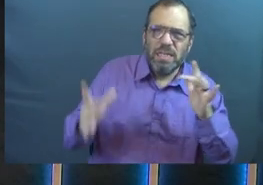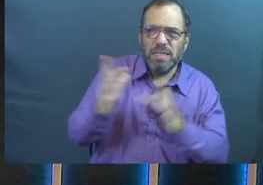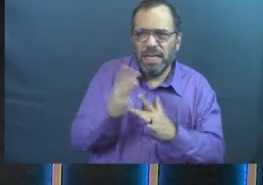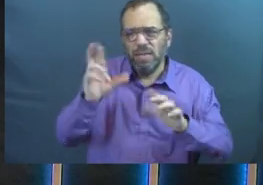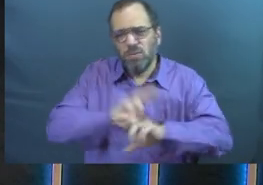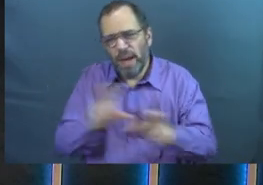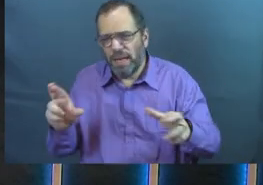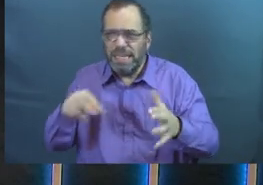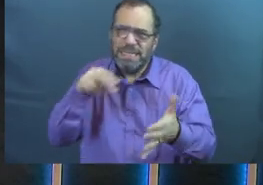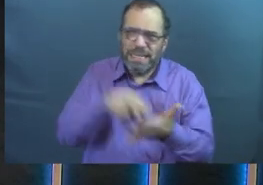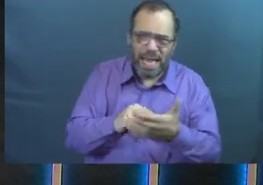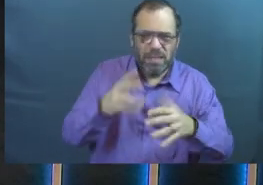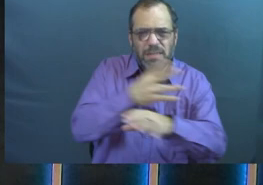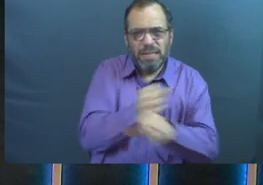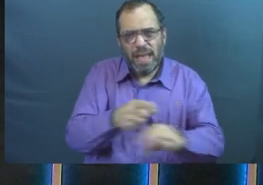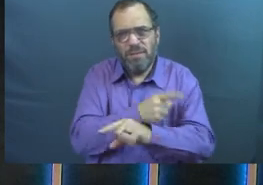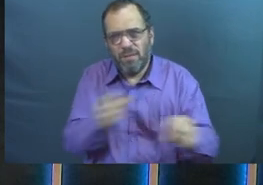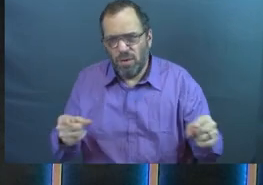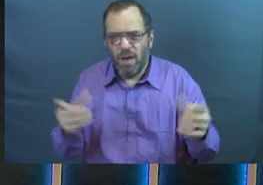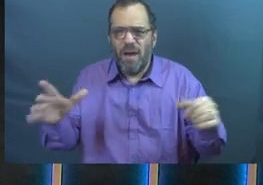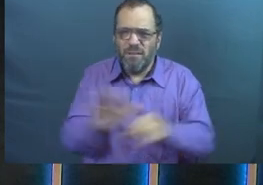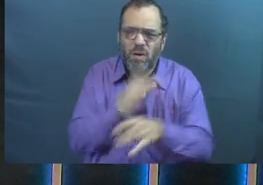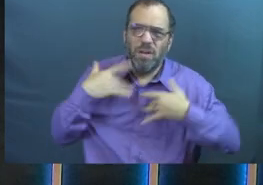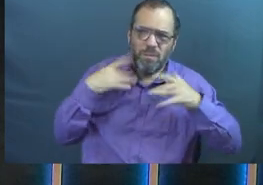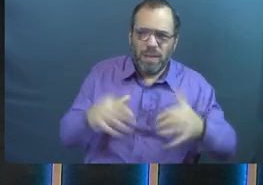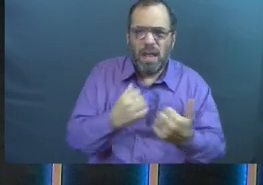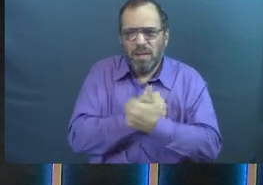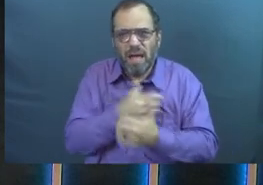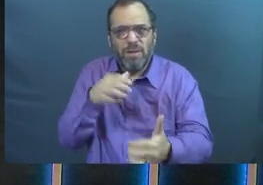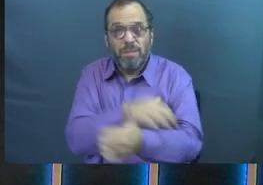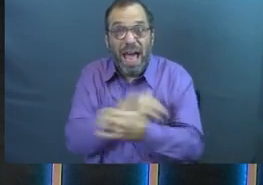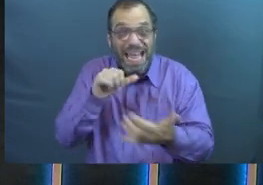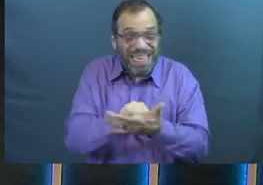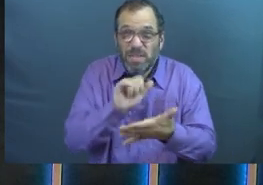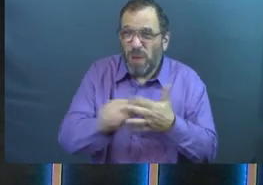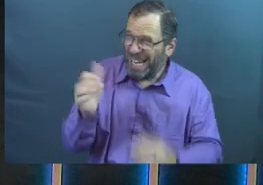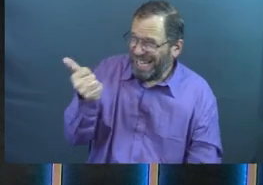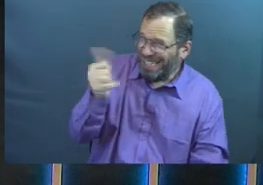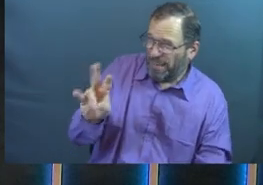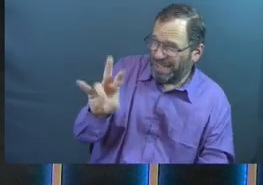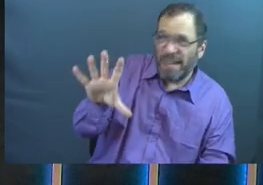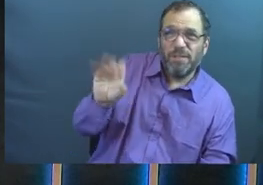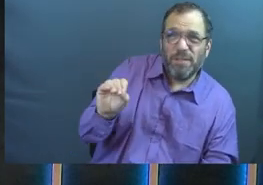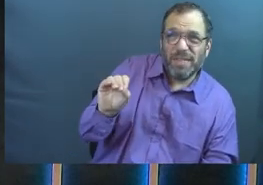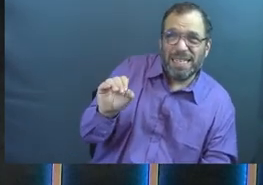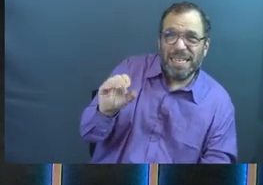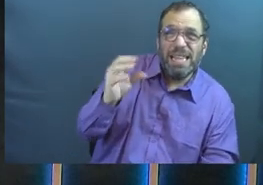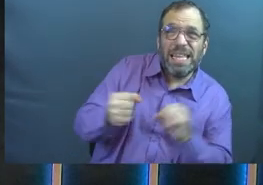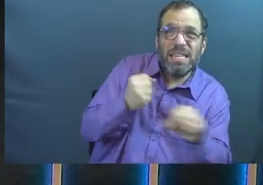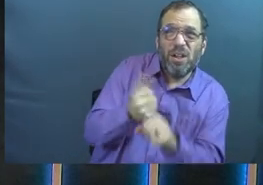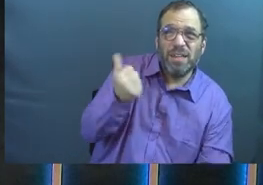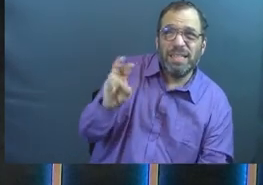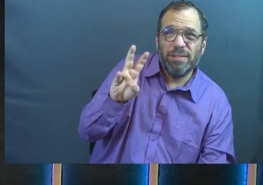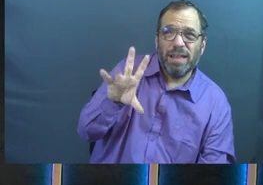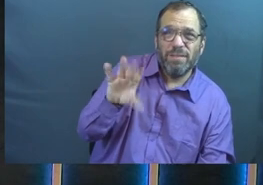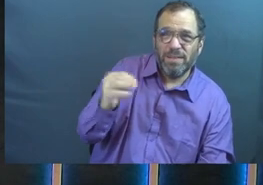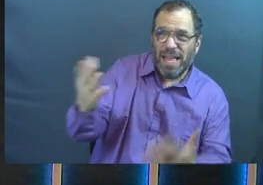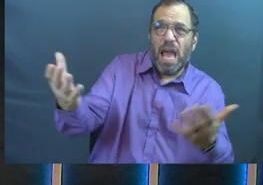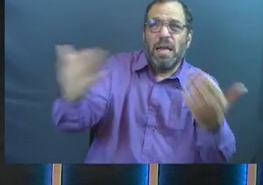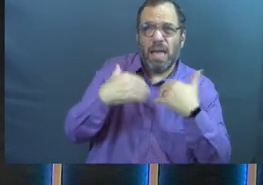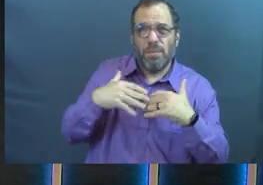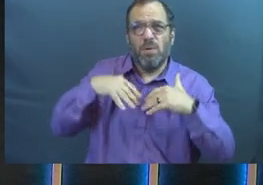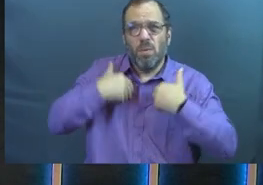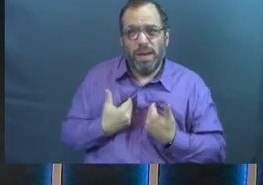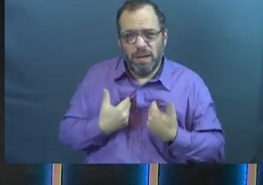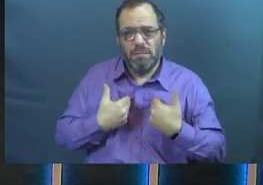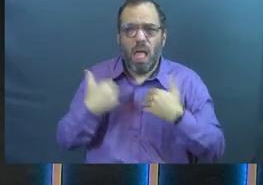he's ready. He stands to save you, full of pity, love, and power. This is written in 1750, by the way. Come, ye